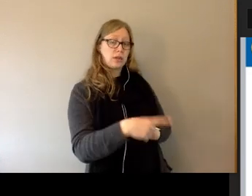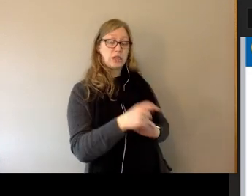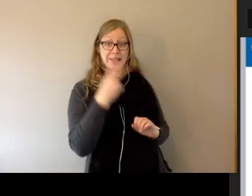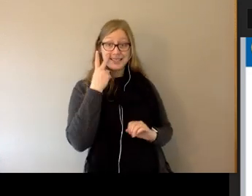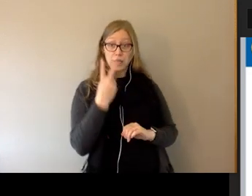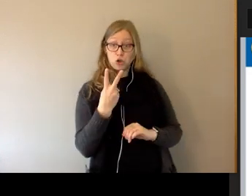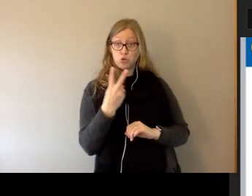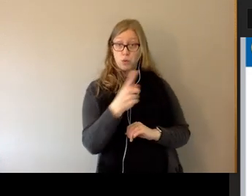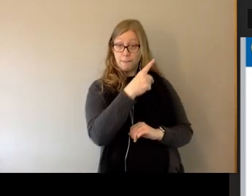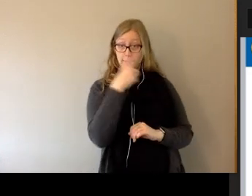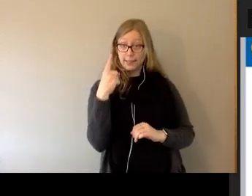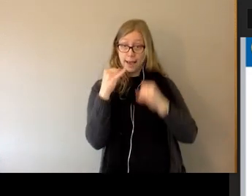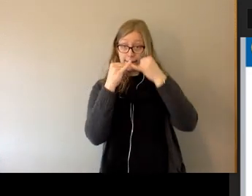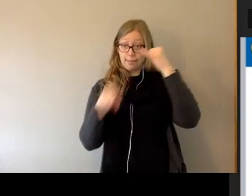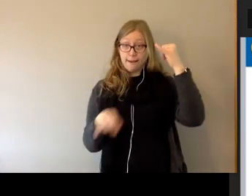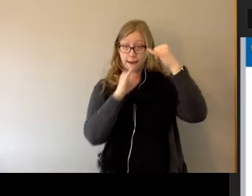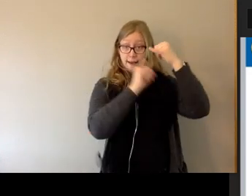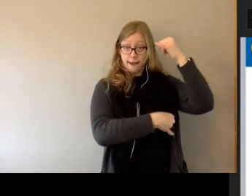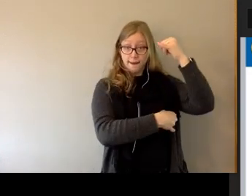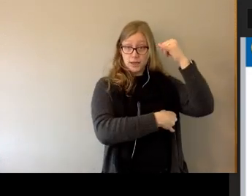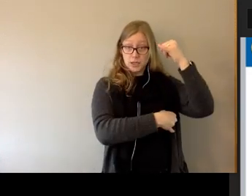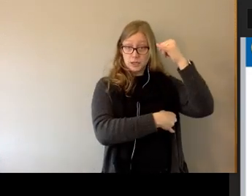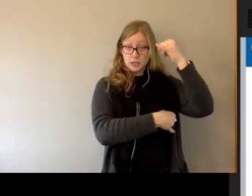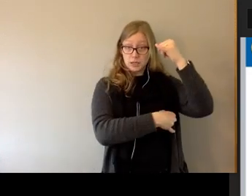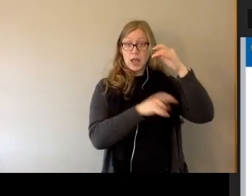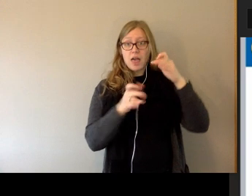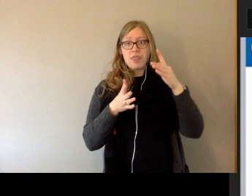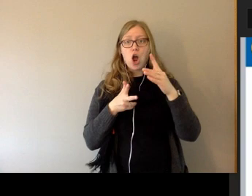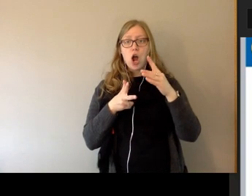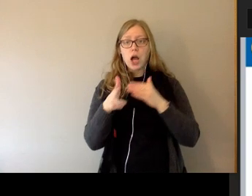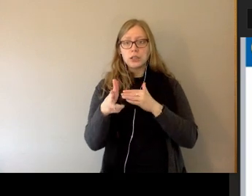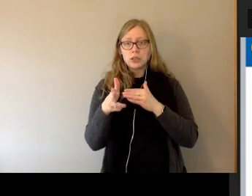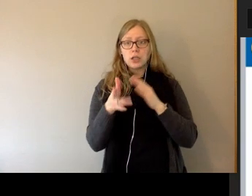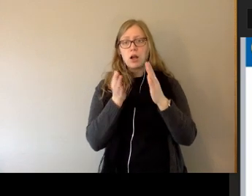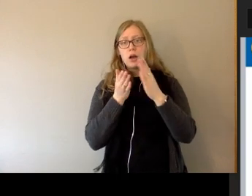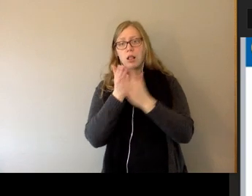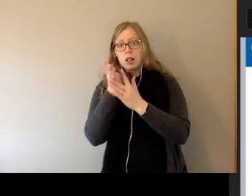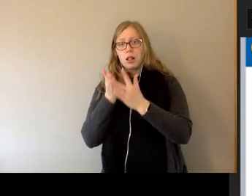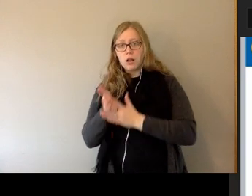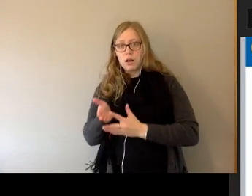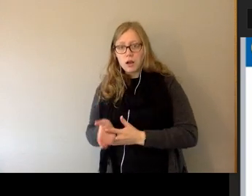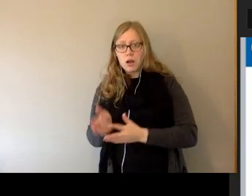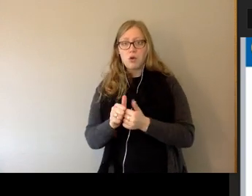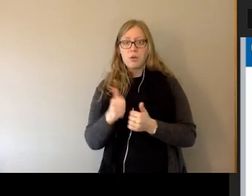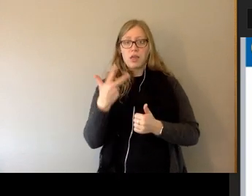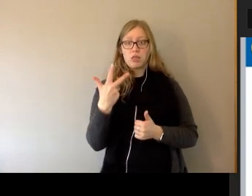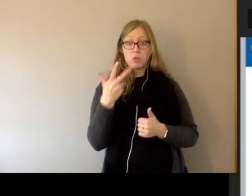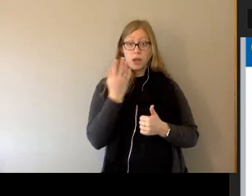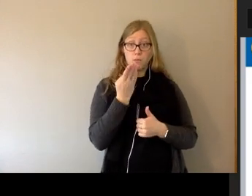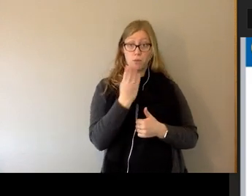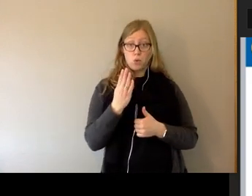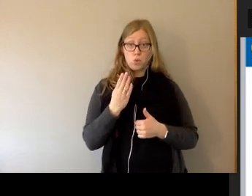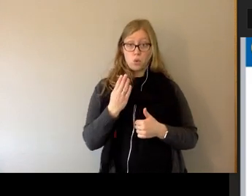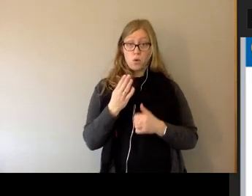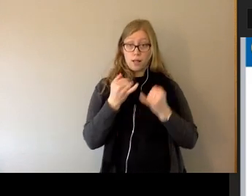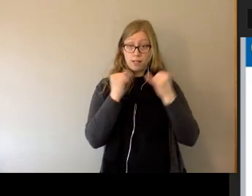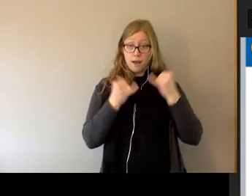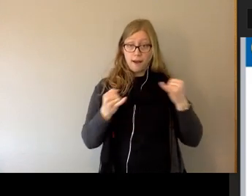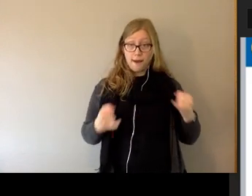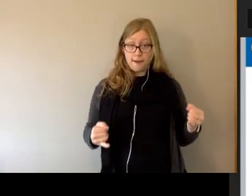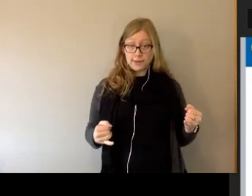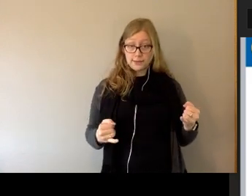and they are cut by 3 blue lines that are parallel and transversing them. So let's say,